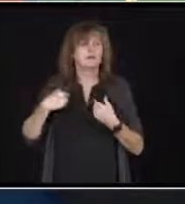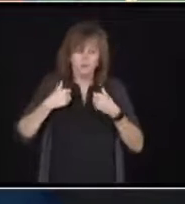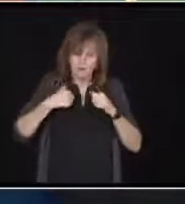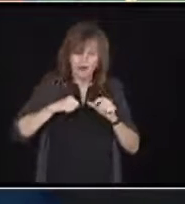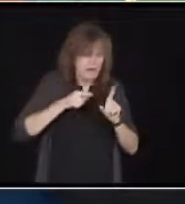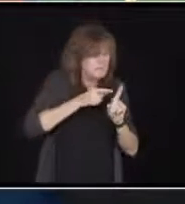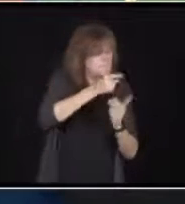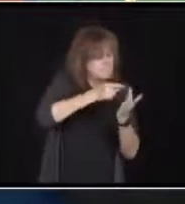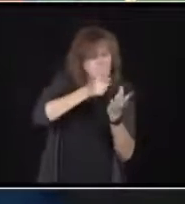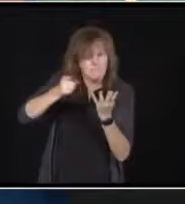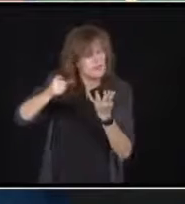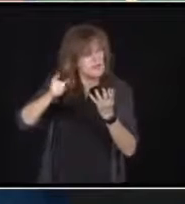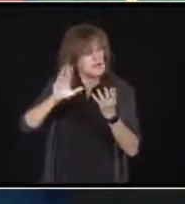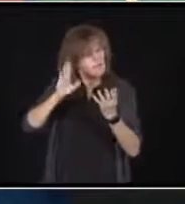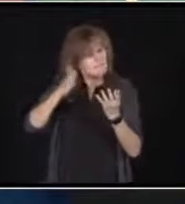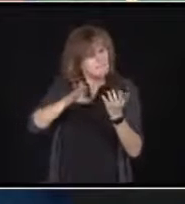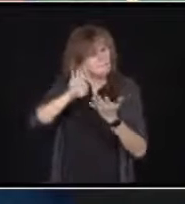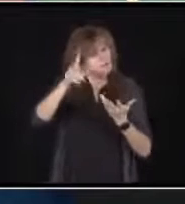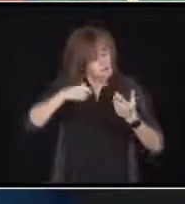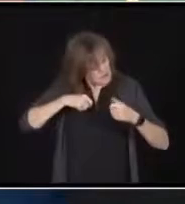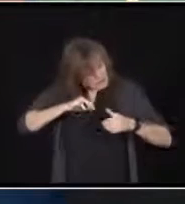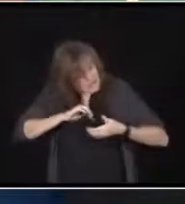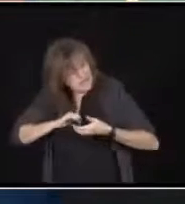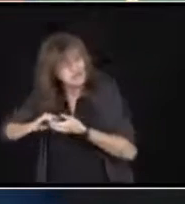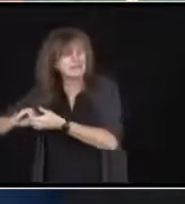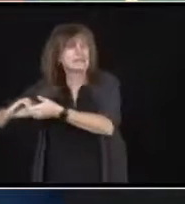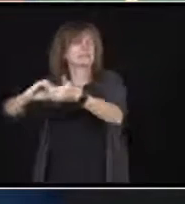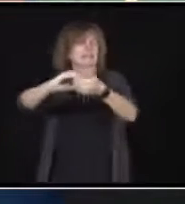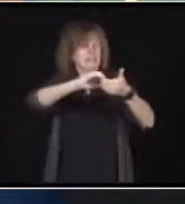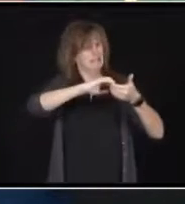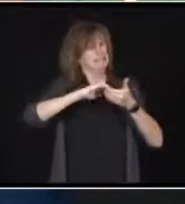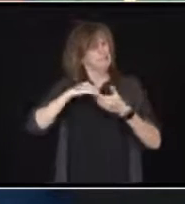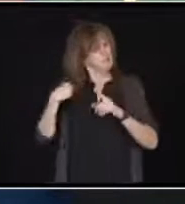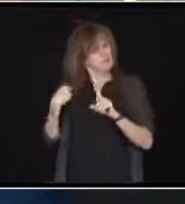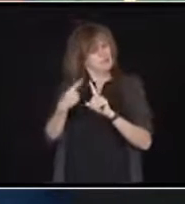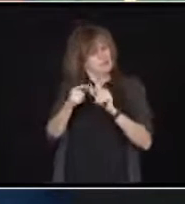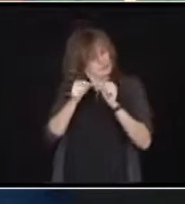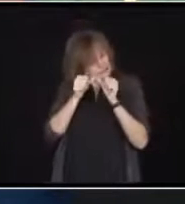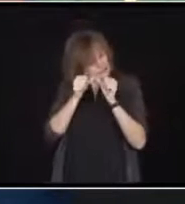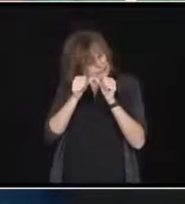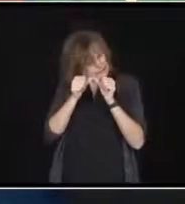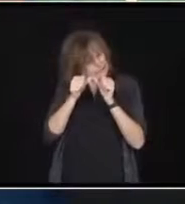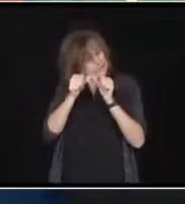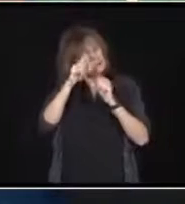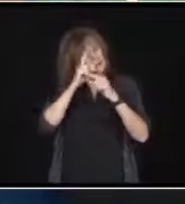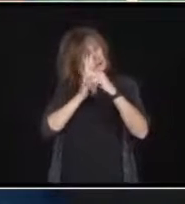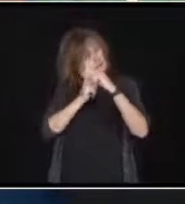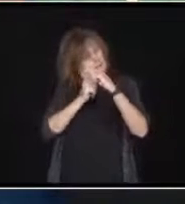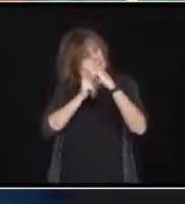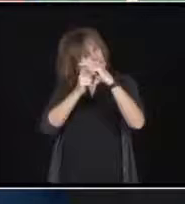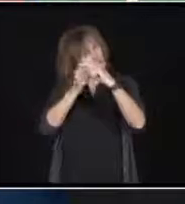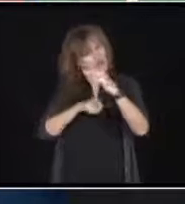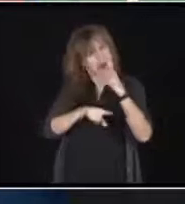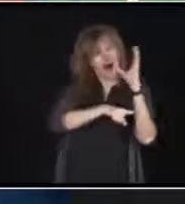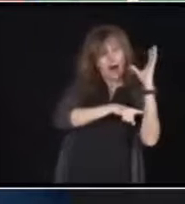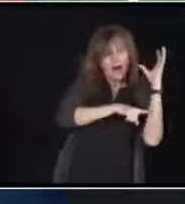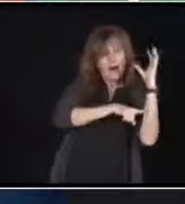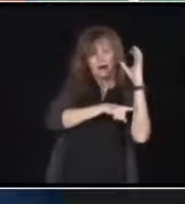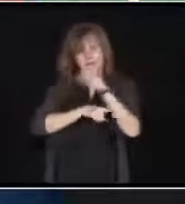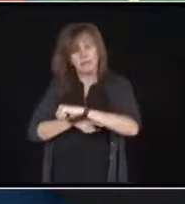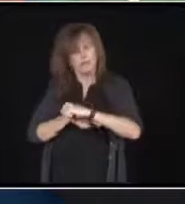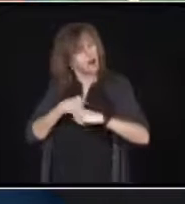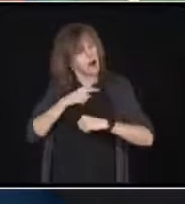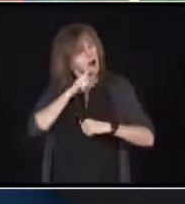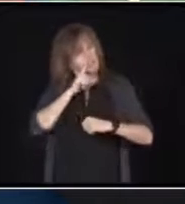together. We stick together. We've stuck together through this whole thing. We will come out the winners. I promise you that. We will